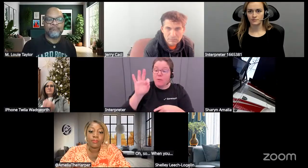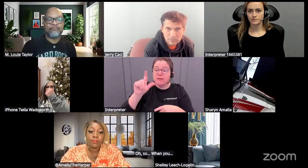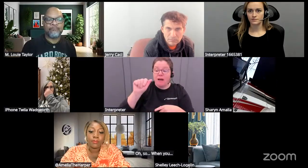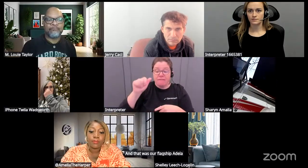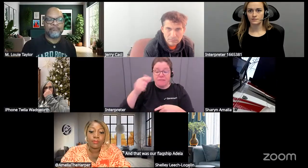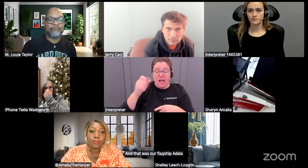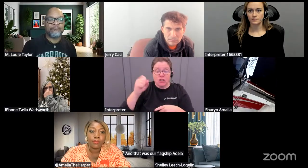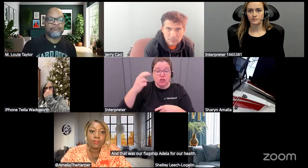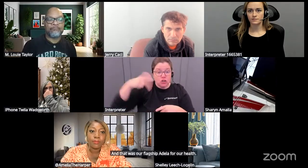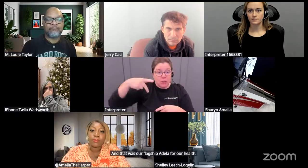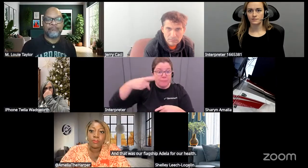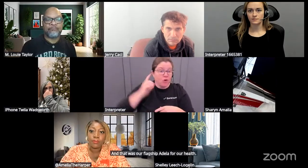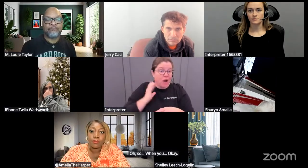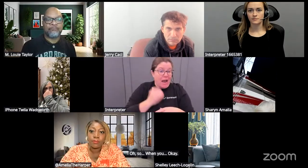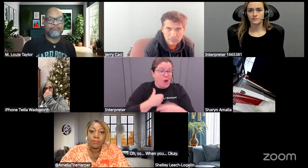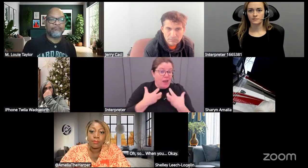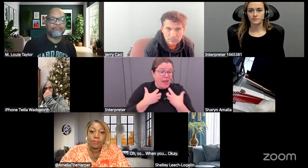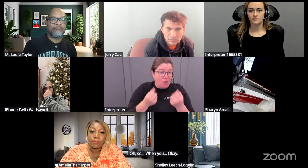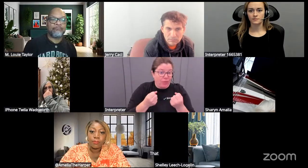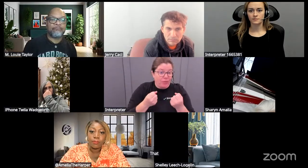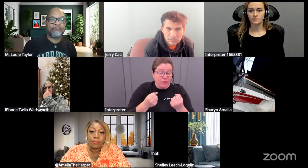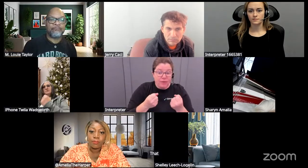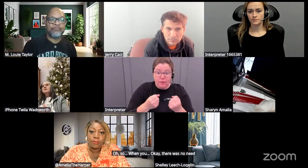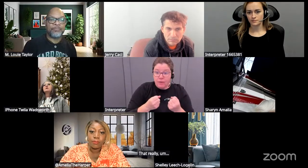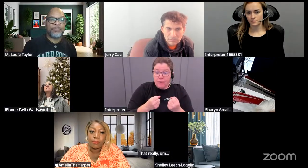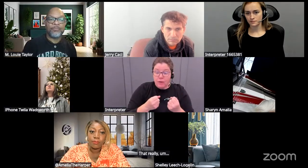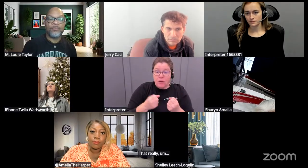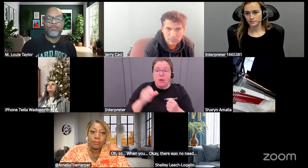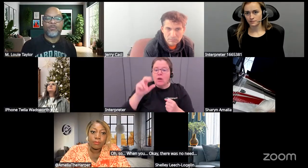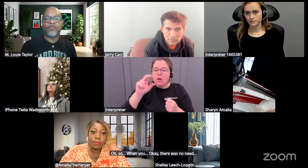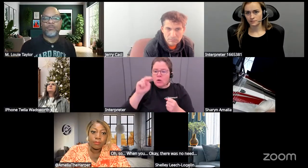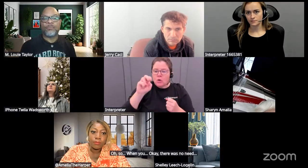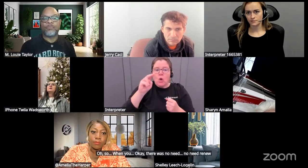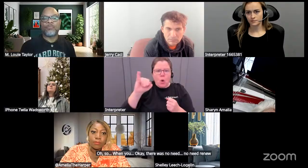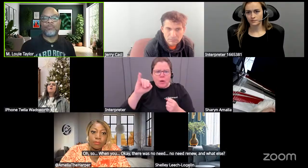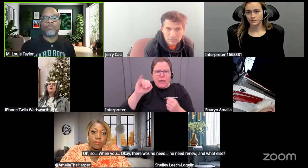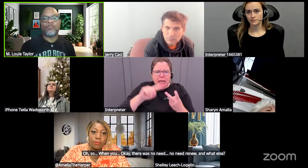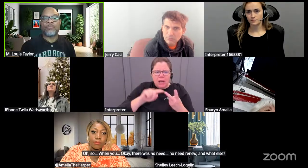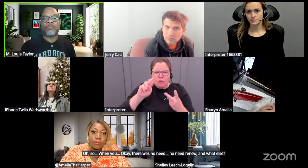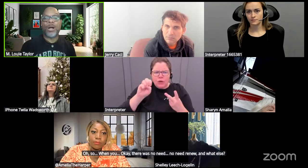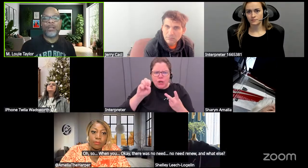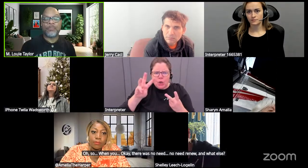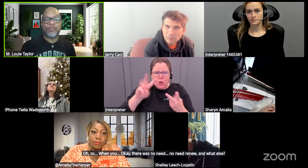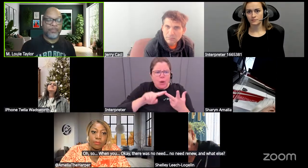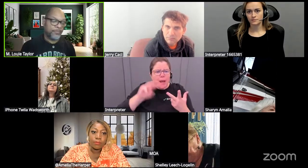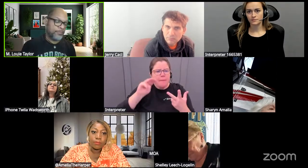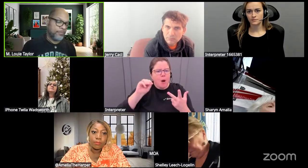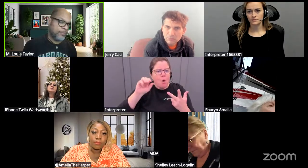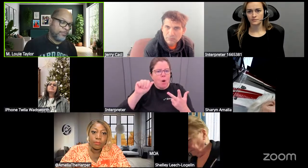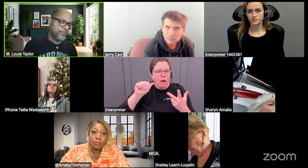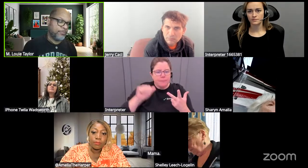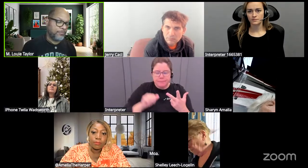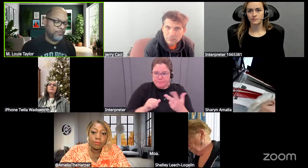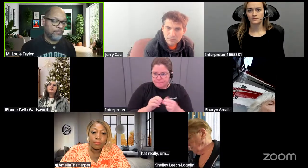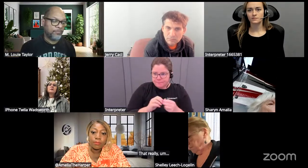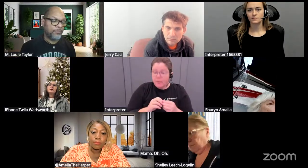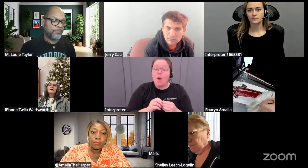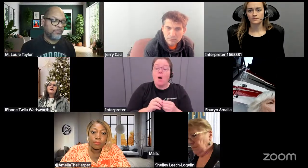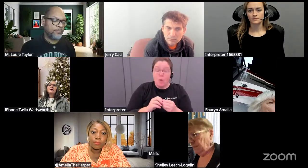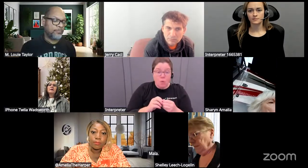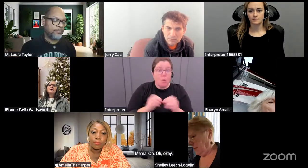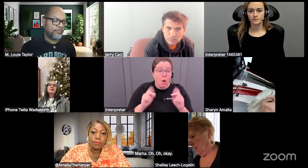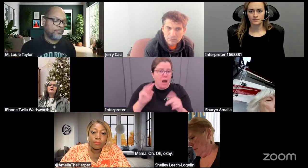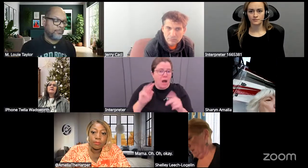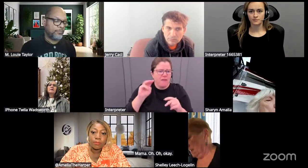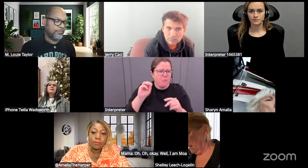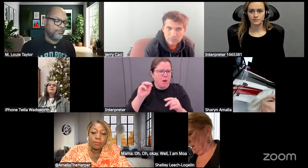our health. Okay, That that was really, Noni, Renew, and what else? MOA. Moa. Oh, oh, okay. Oh, I have Moa